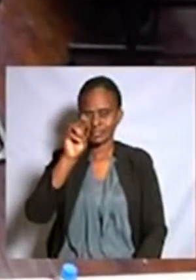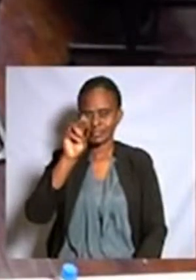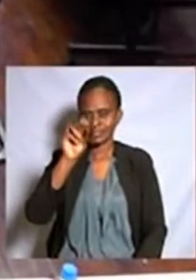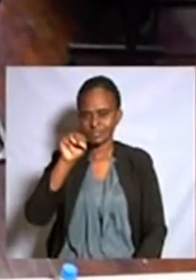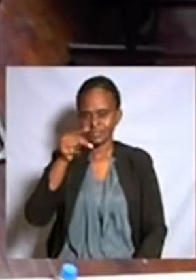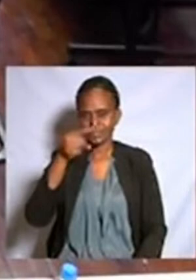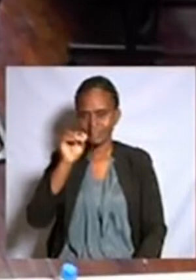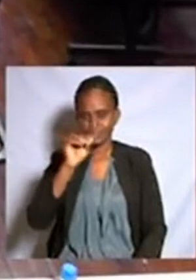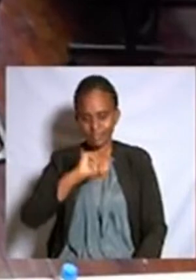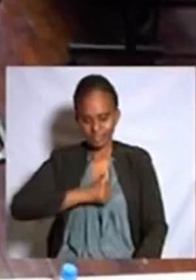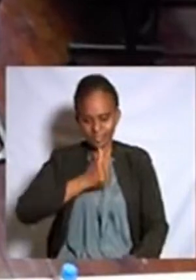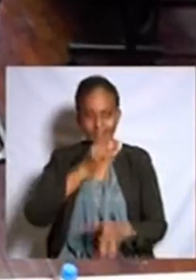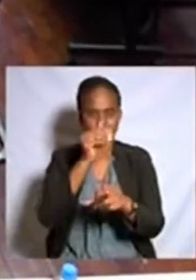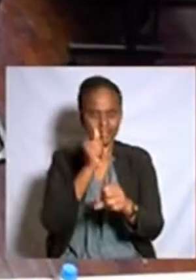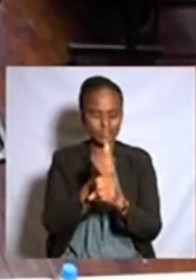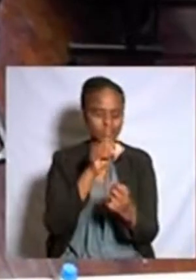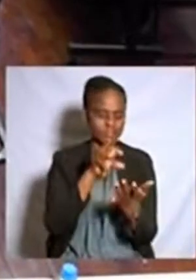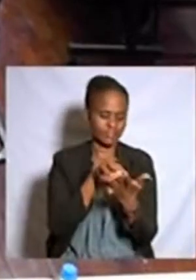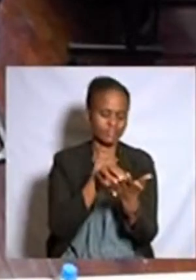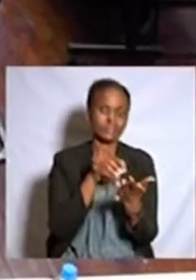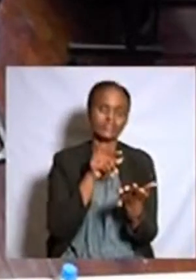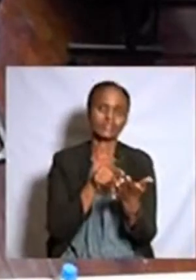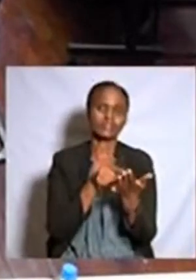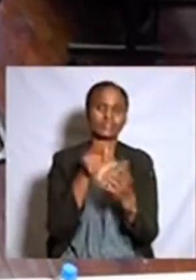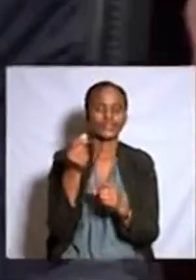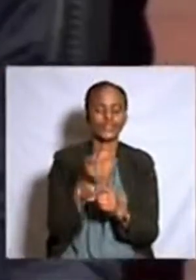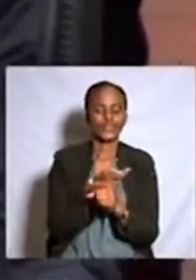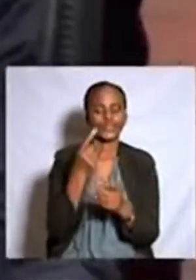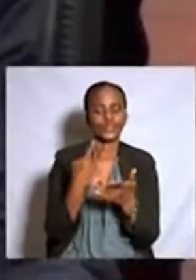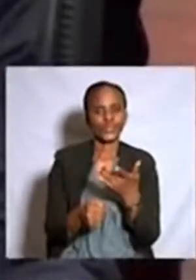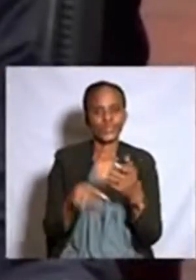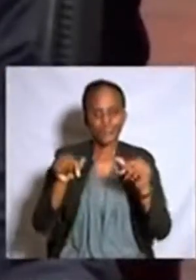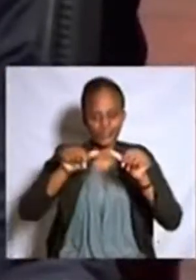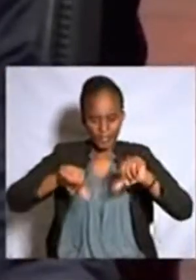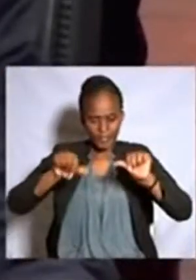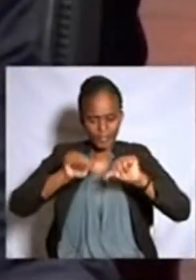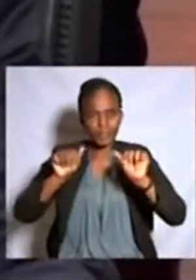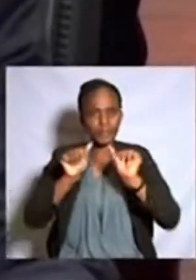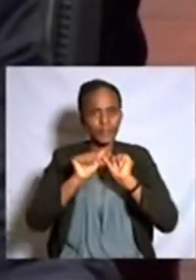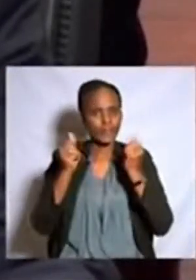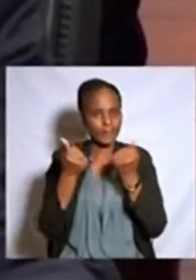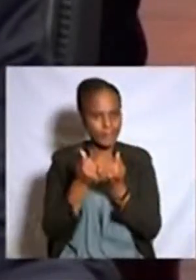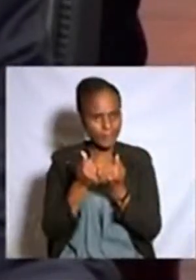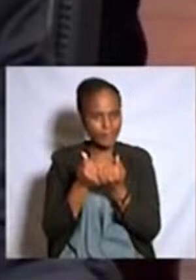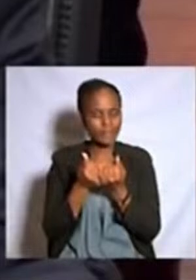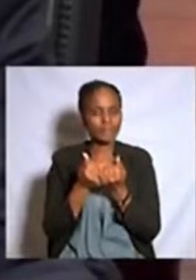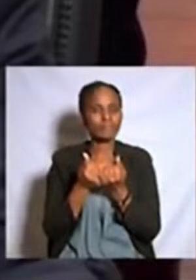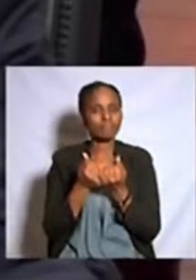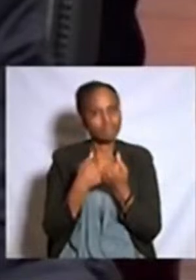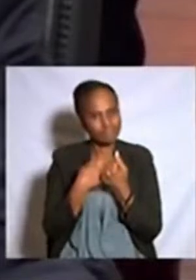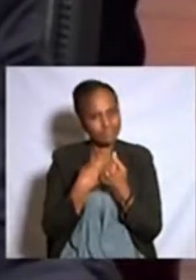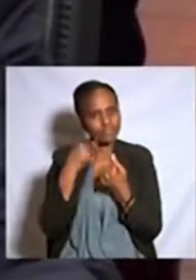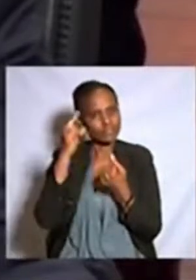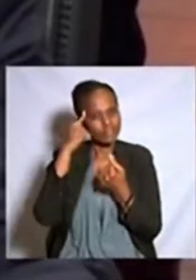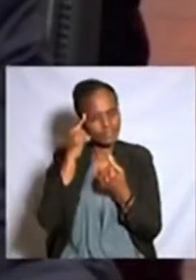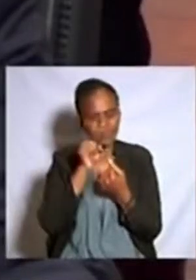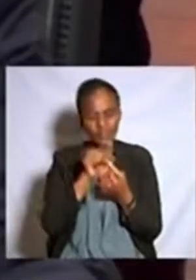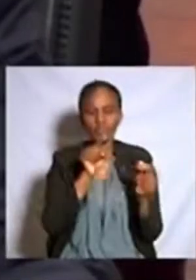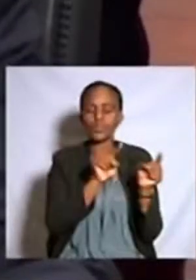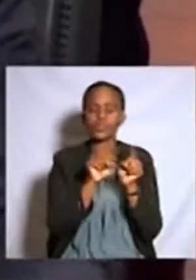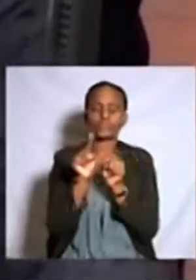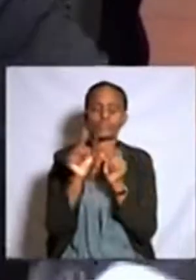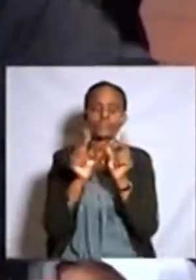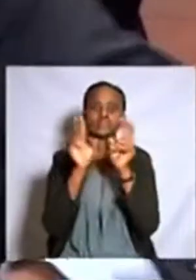received a submission on this matter from the Auditor General, and I think this is also one matter